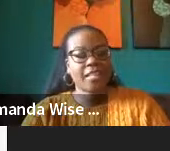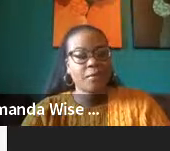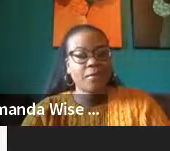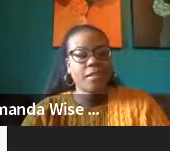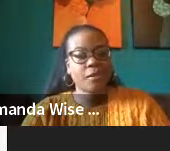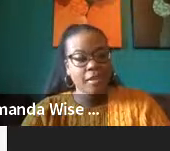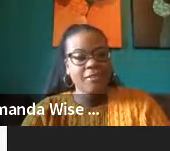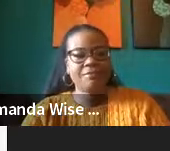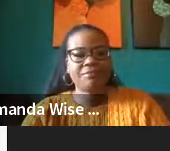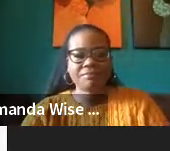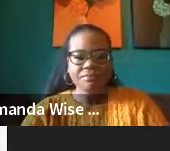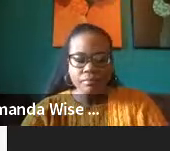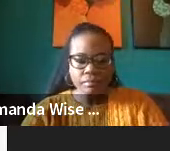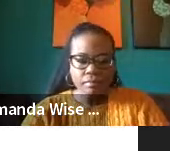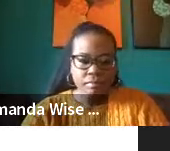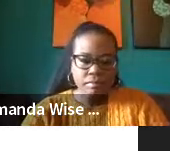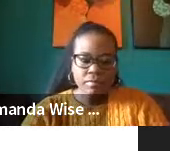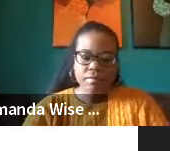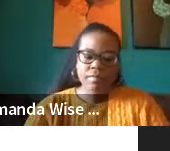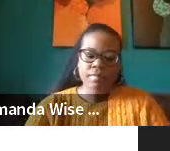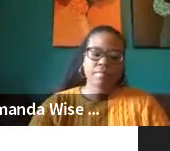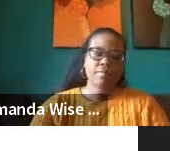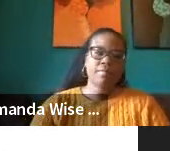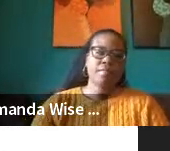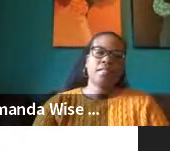NOAA jobs. Okay.